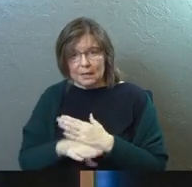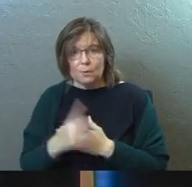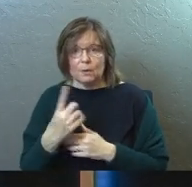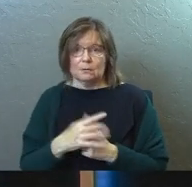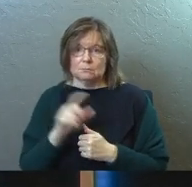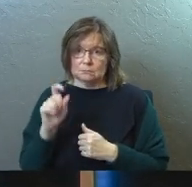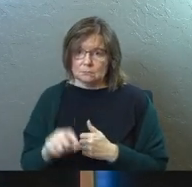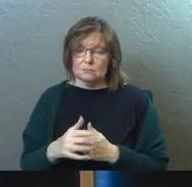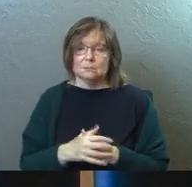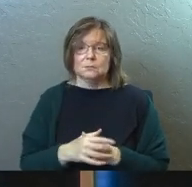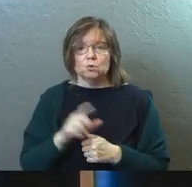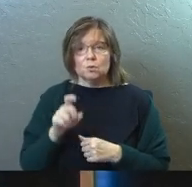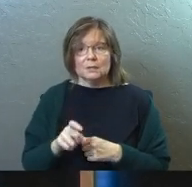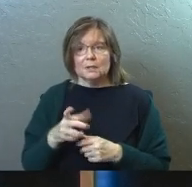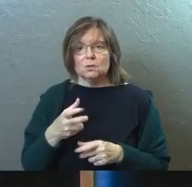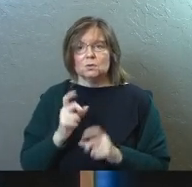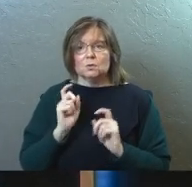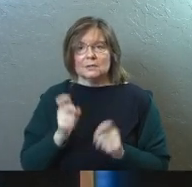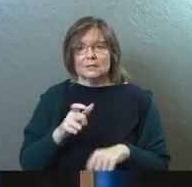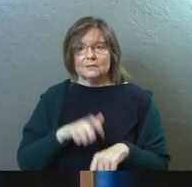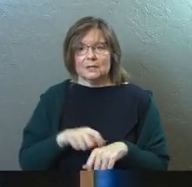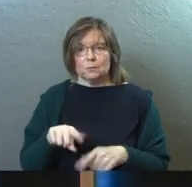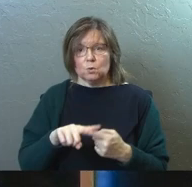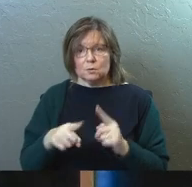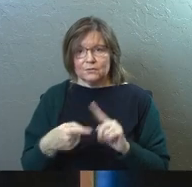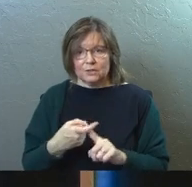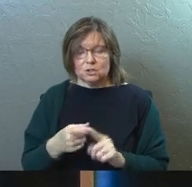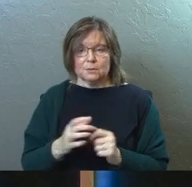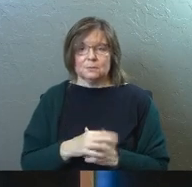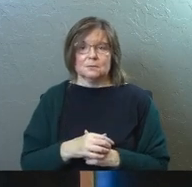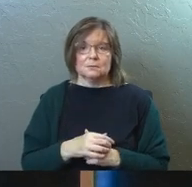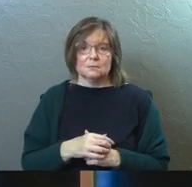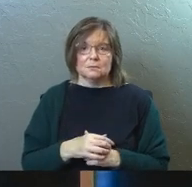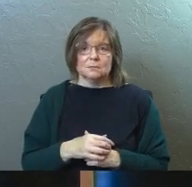one. You need to give time to those friendships.